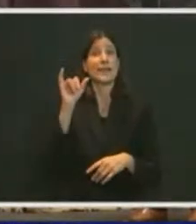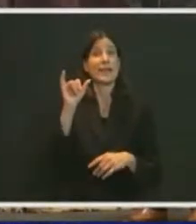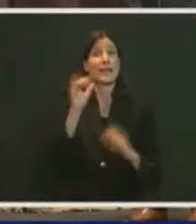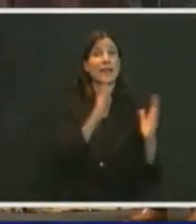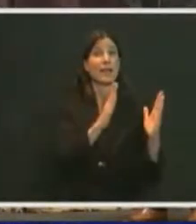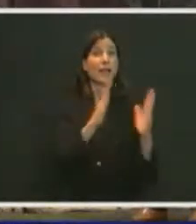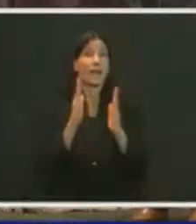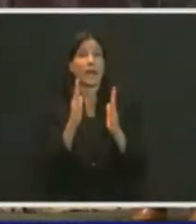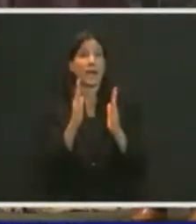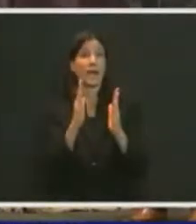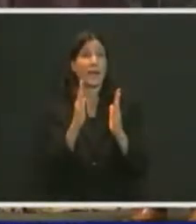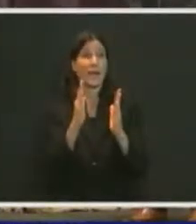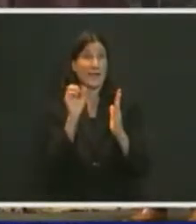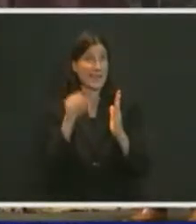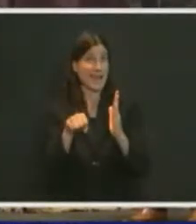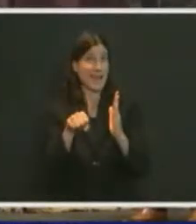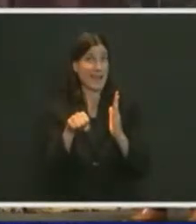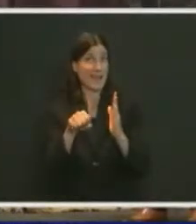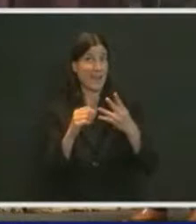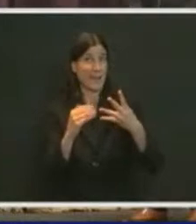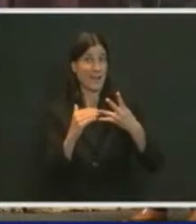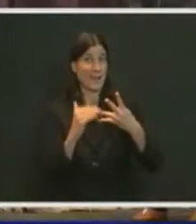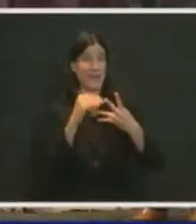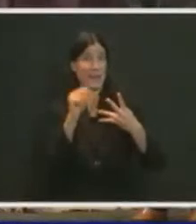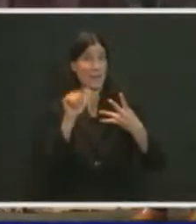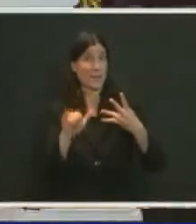2. That is not the case.